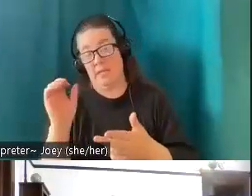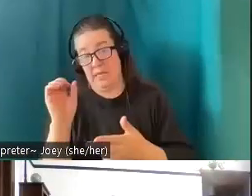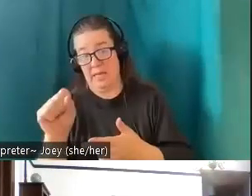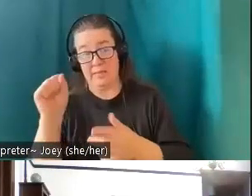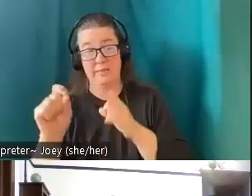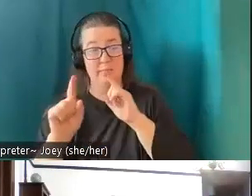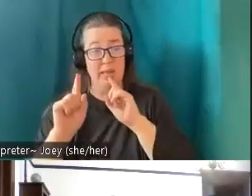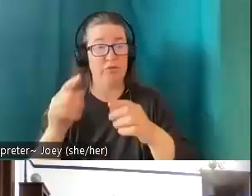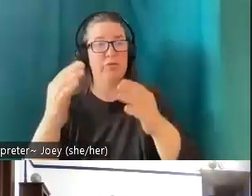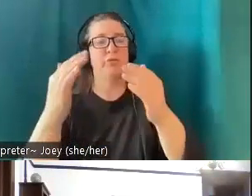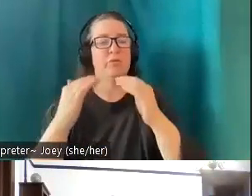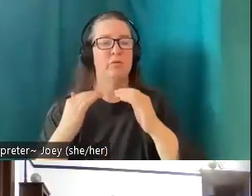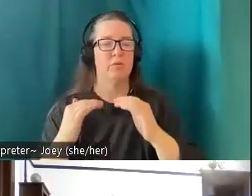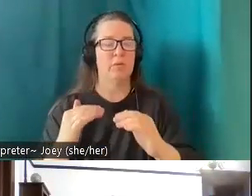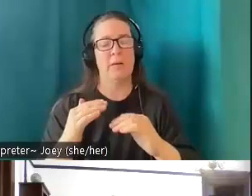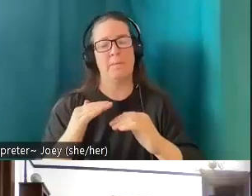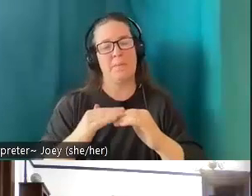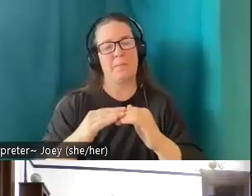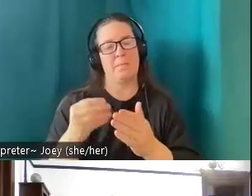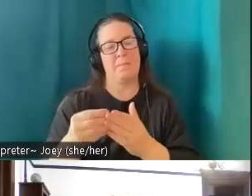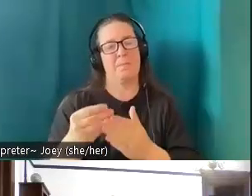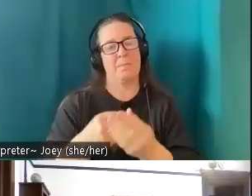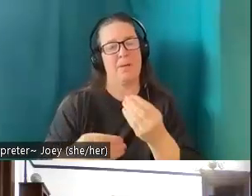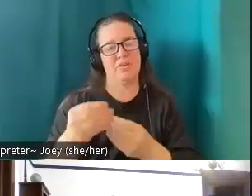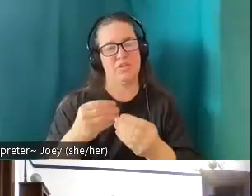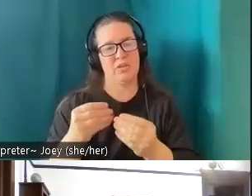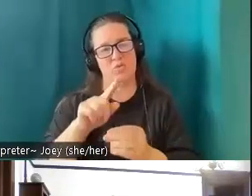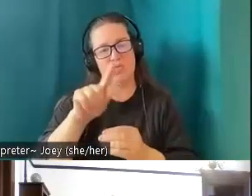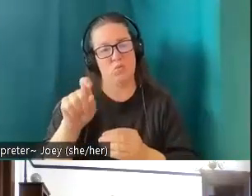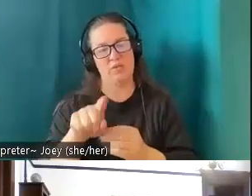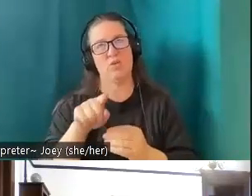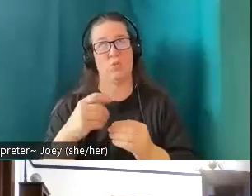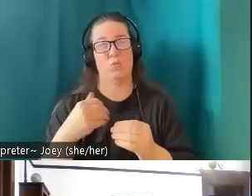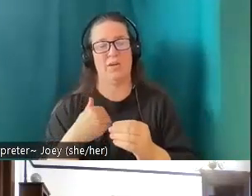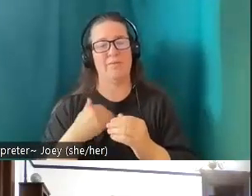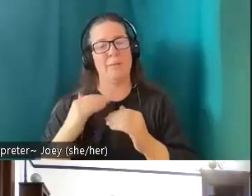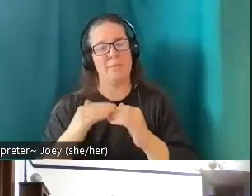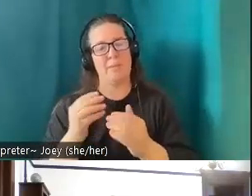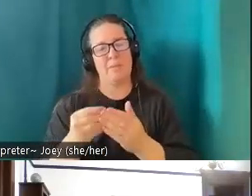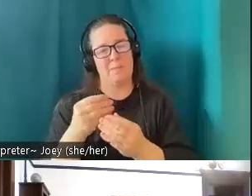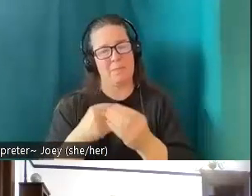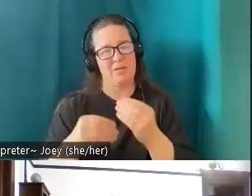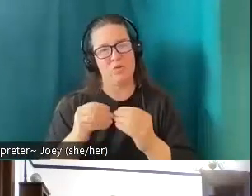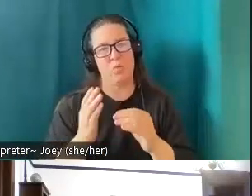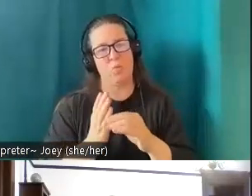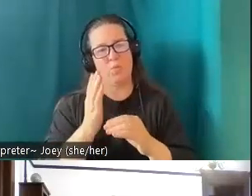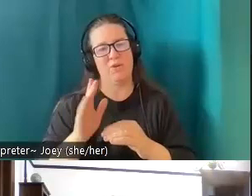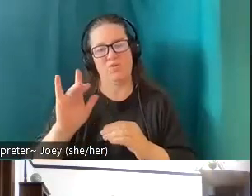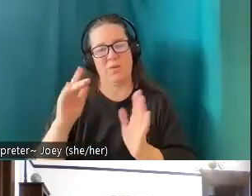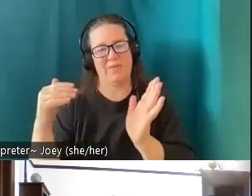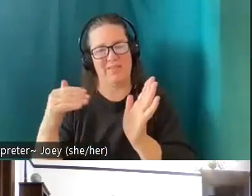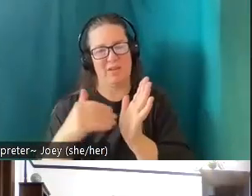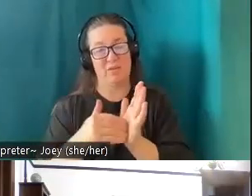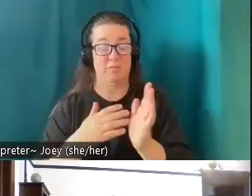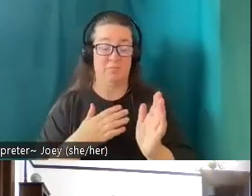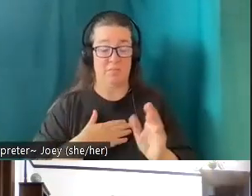question. Over the last 3 years, does your organization have an average annual budget greater than $25,000? Yes. In my case, I'm a dance